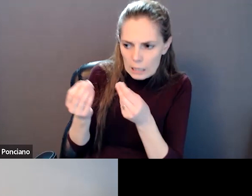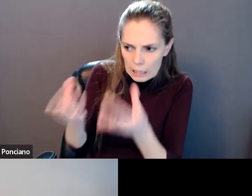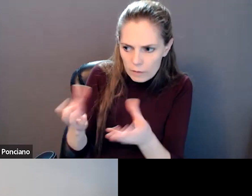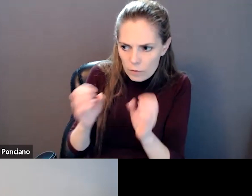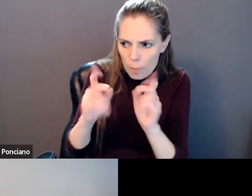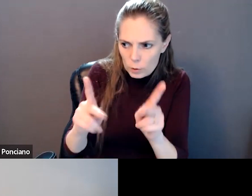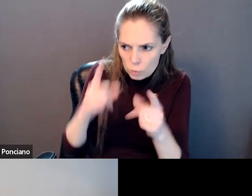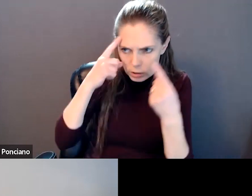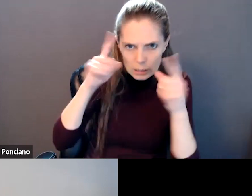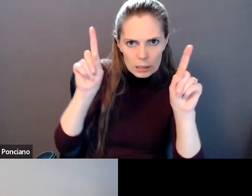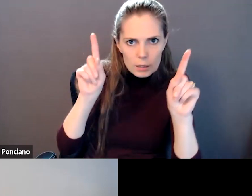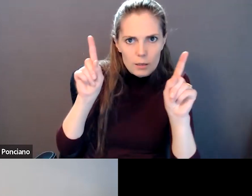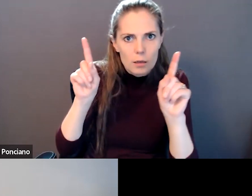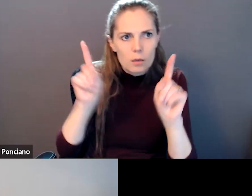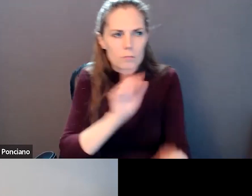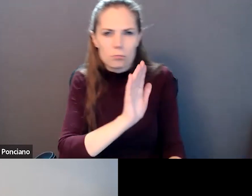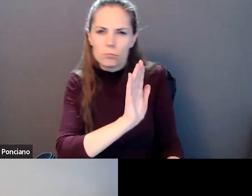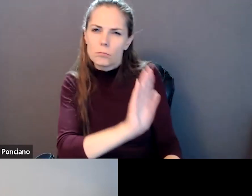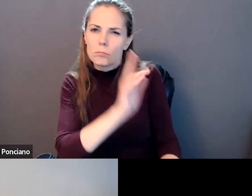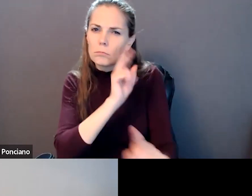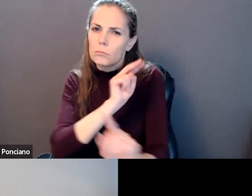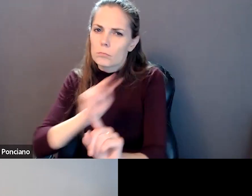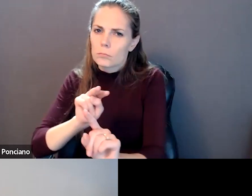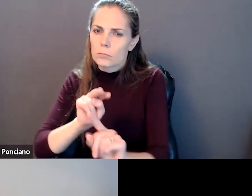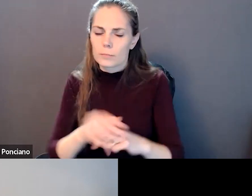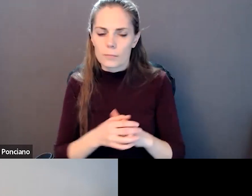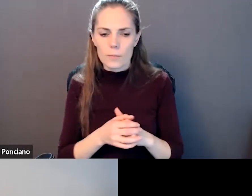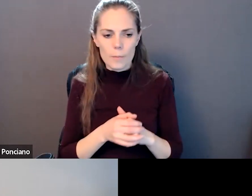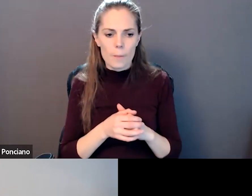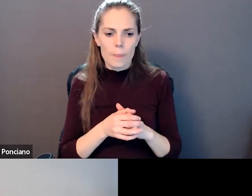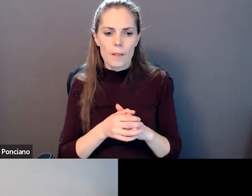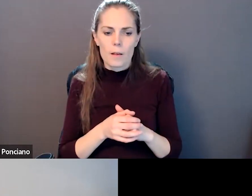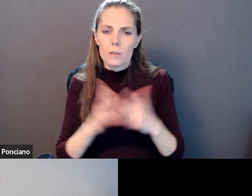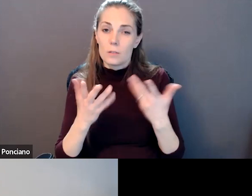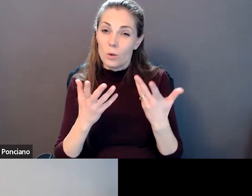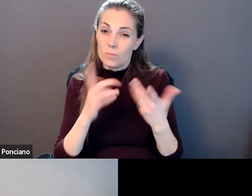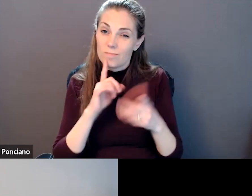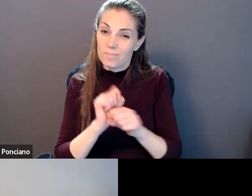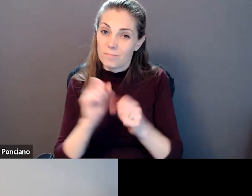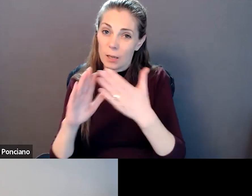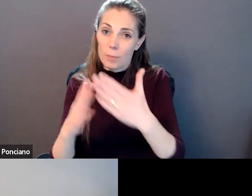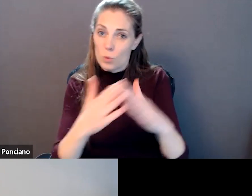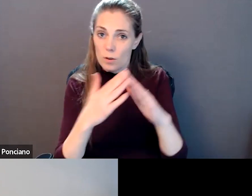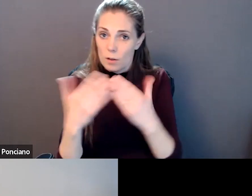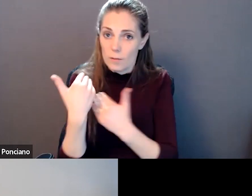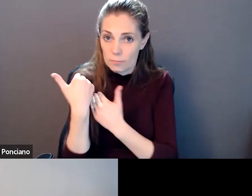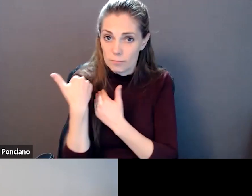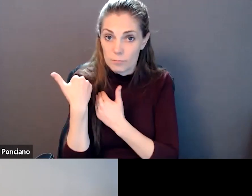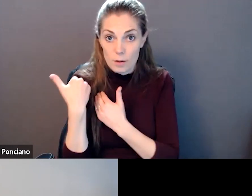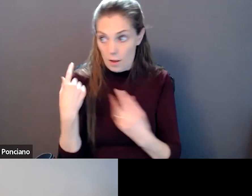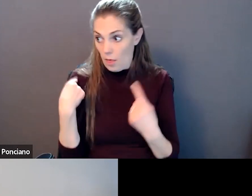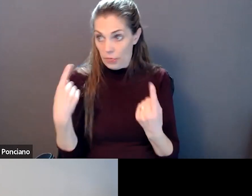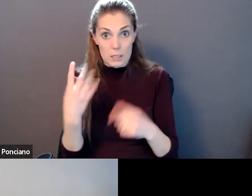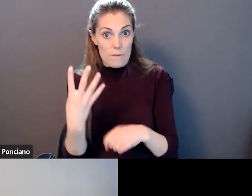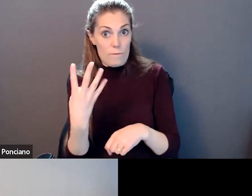community responsibility. And I think these last 4 days, we've really seen that community